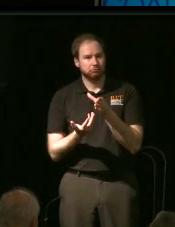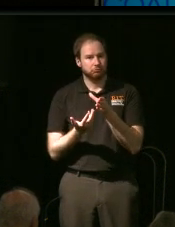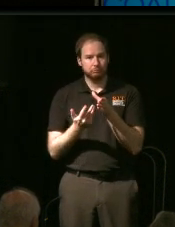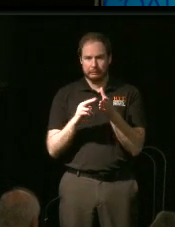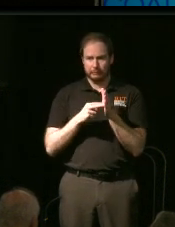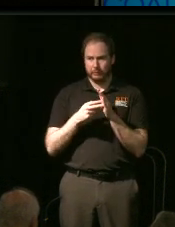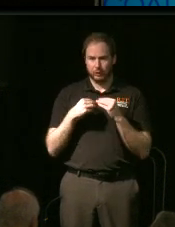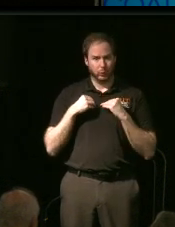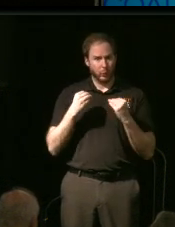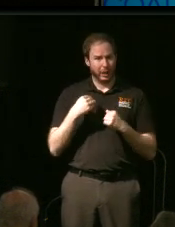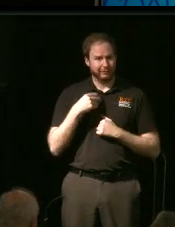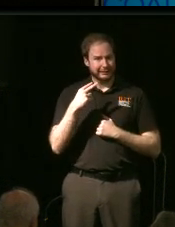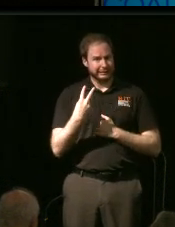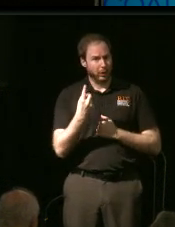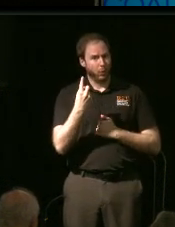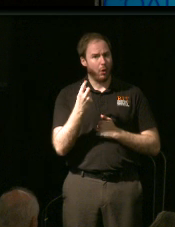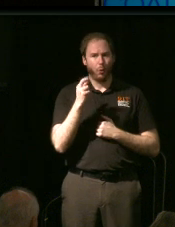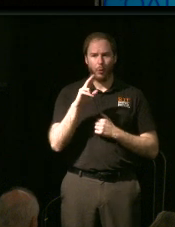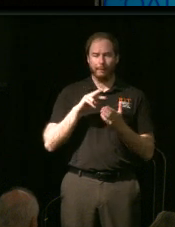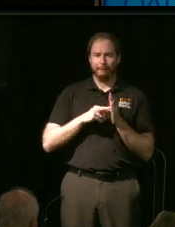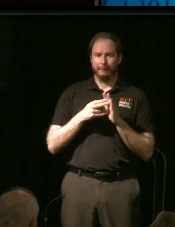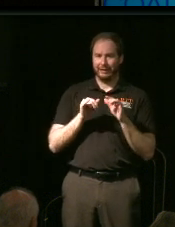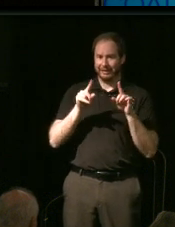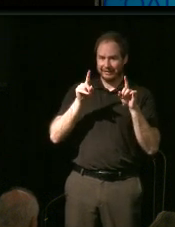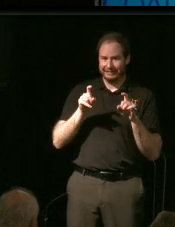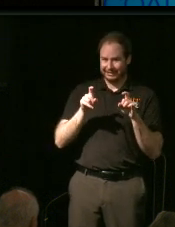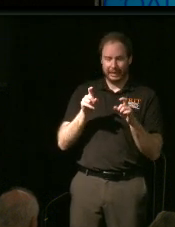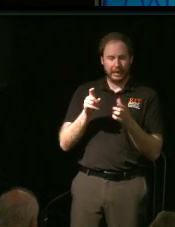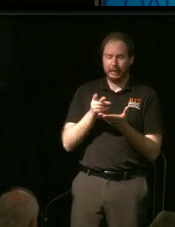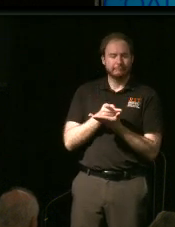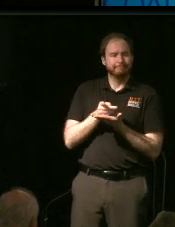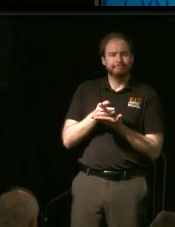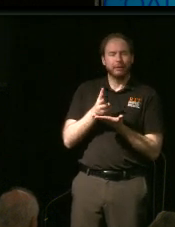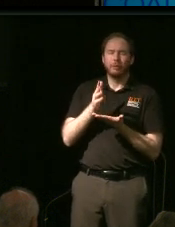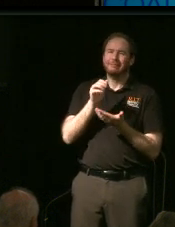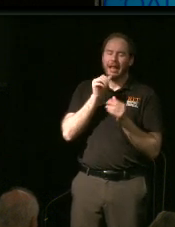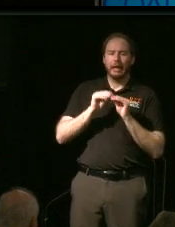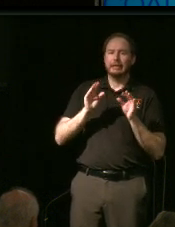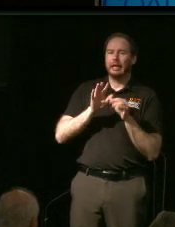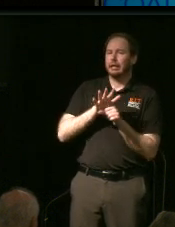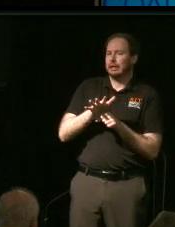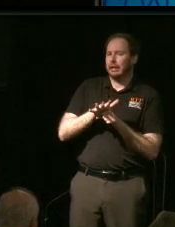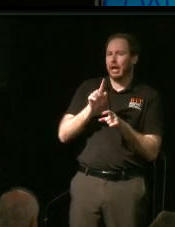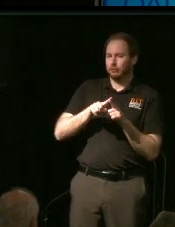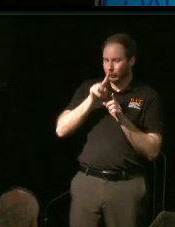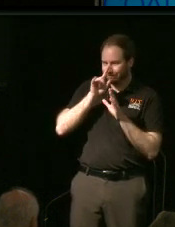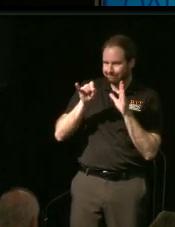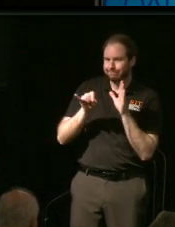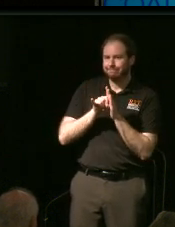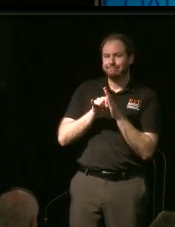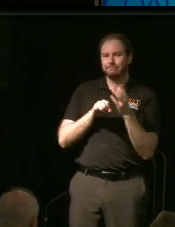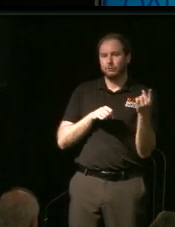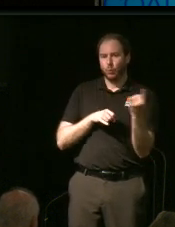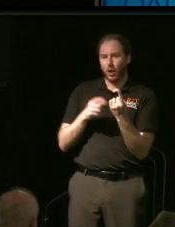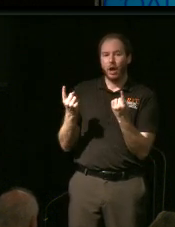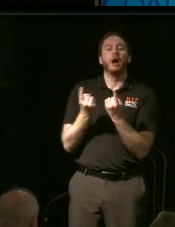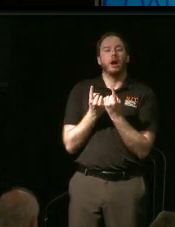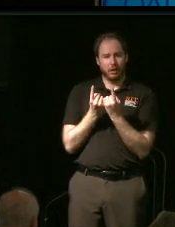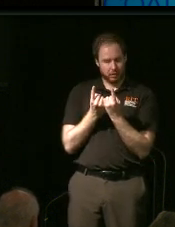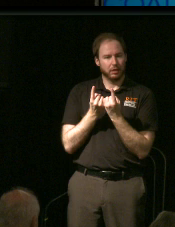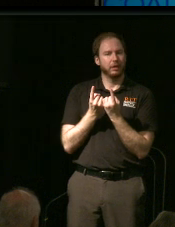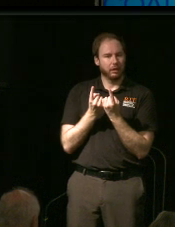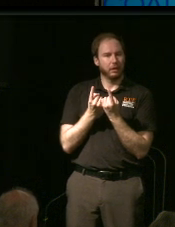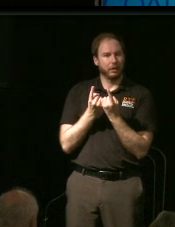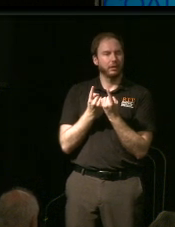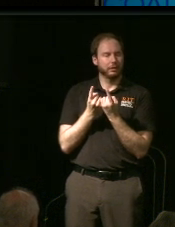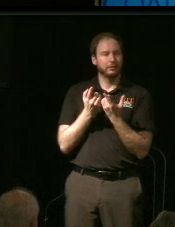have a second copy? Or does it just mean the test that you had done isn't good enough yet to find that second copy? And that's something